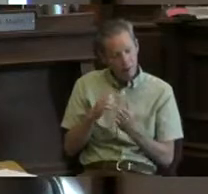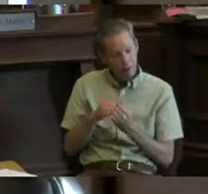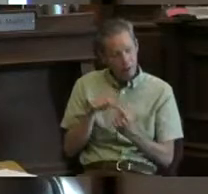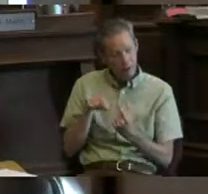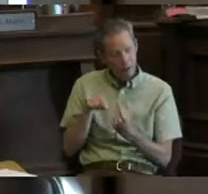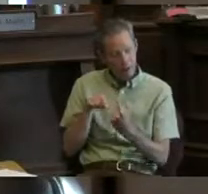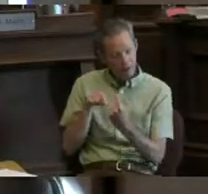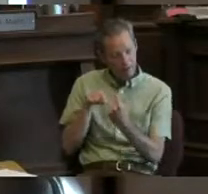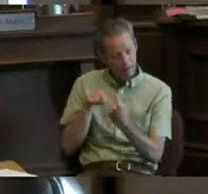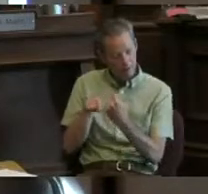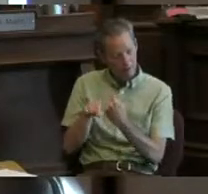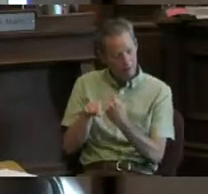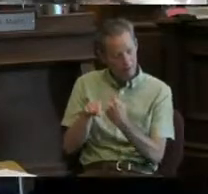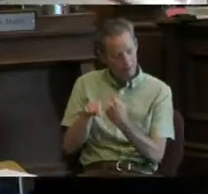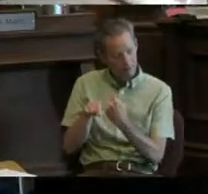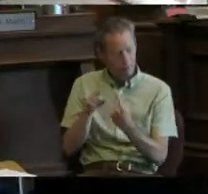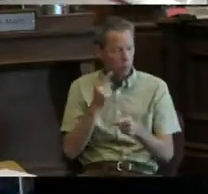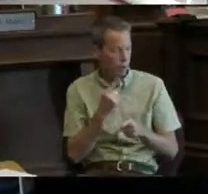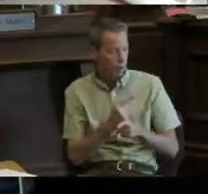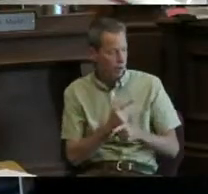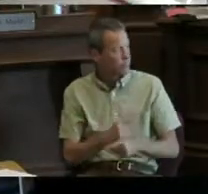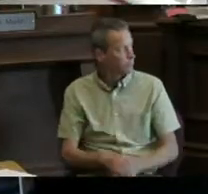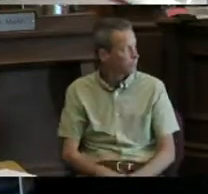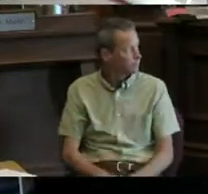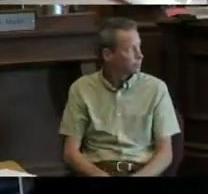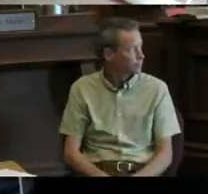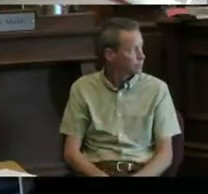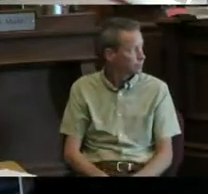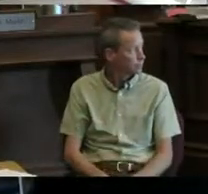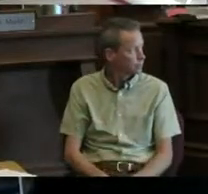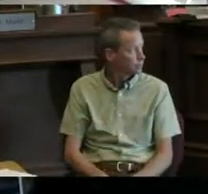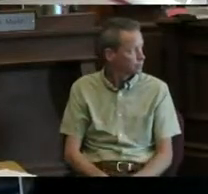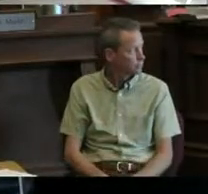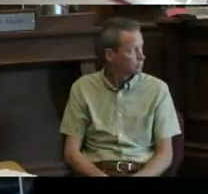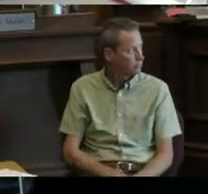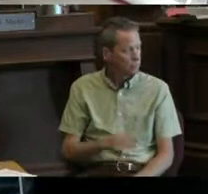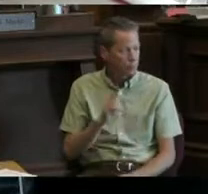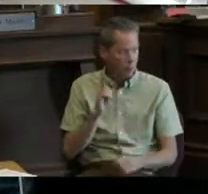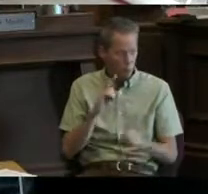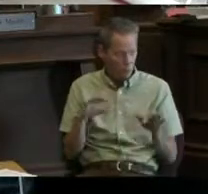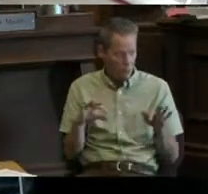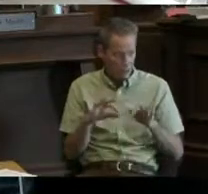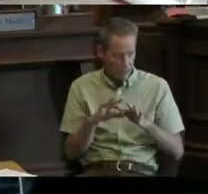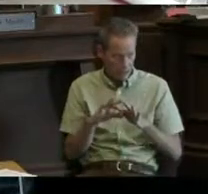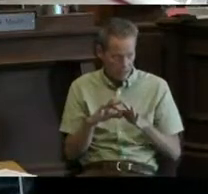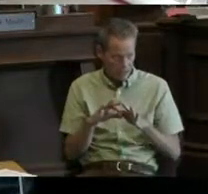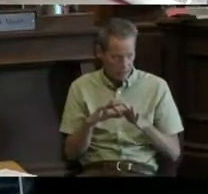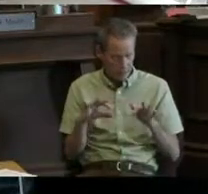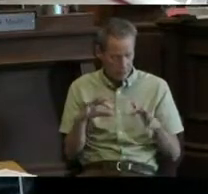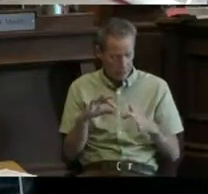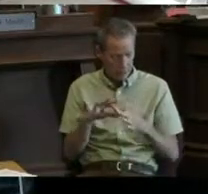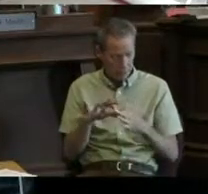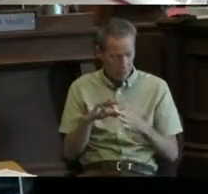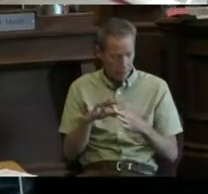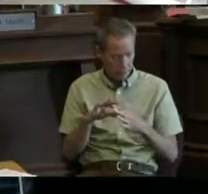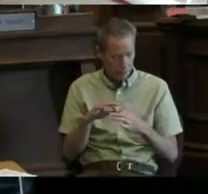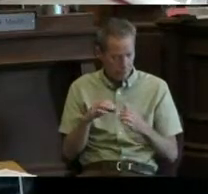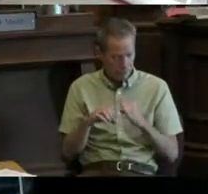going this way and an arrow coming this way. Correct. Great. And where does it connect to at either end? Does this connect all the way out